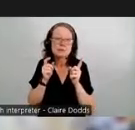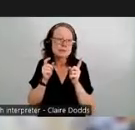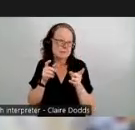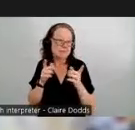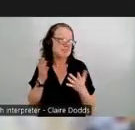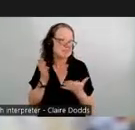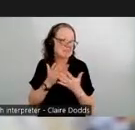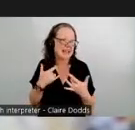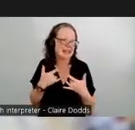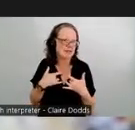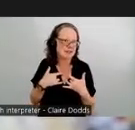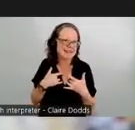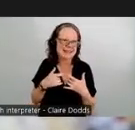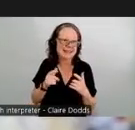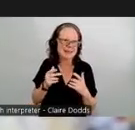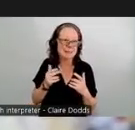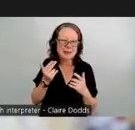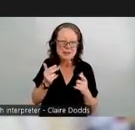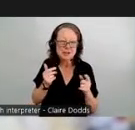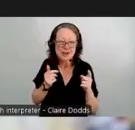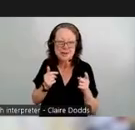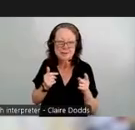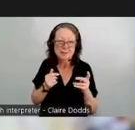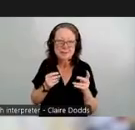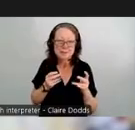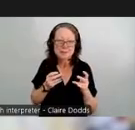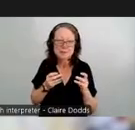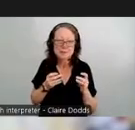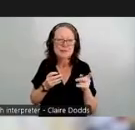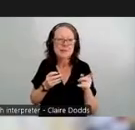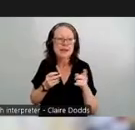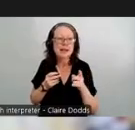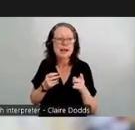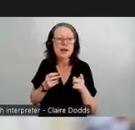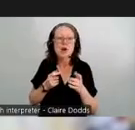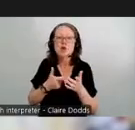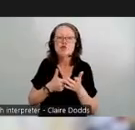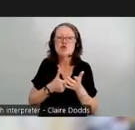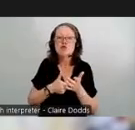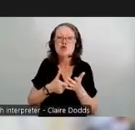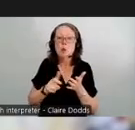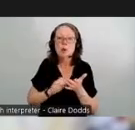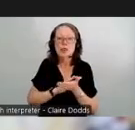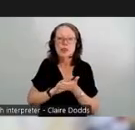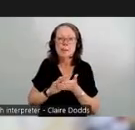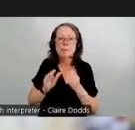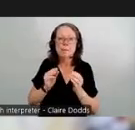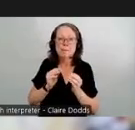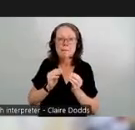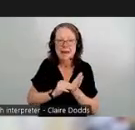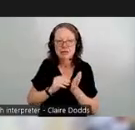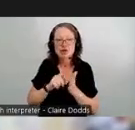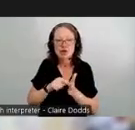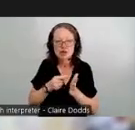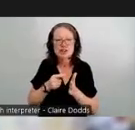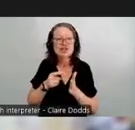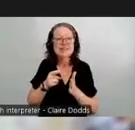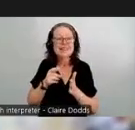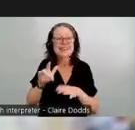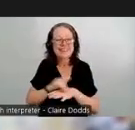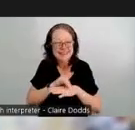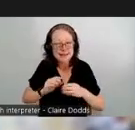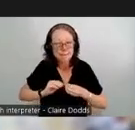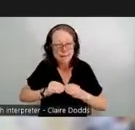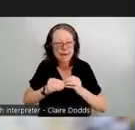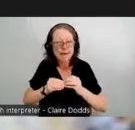interesting in that picture. Ruth Mary Johnson is a theatre maker, writer, all sorts of things, strings to her bow. She's